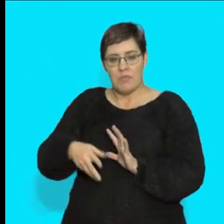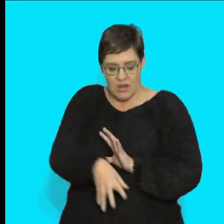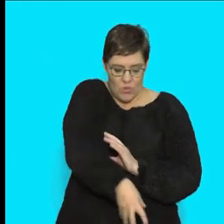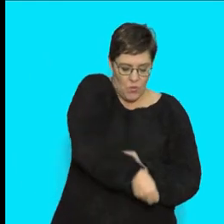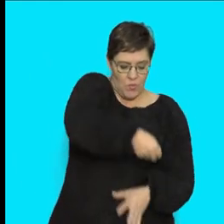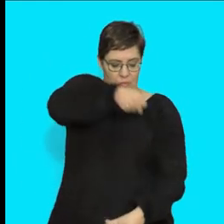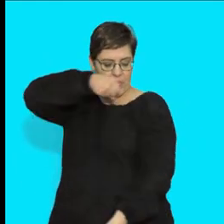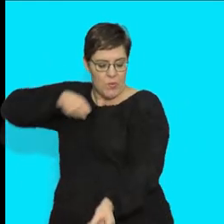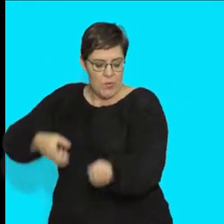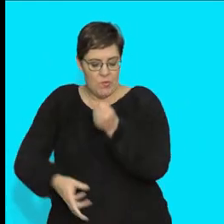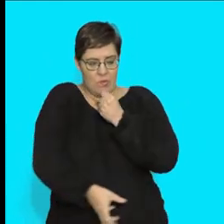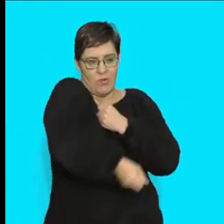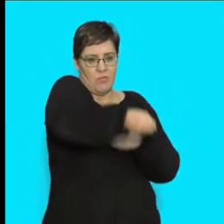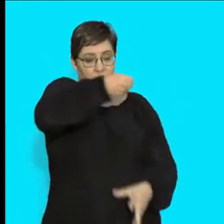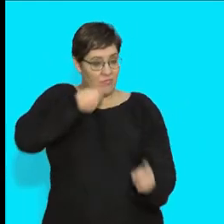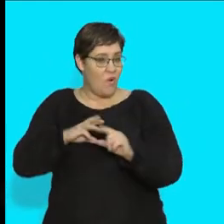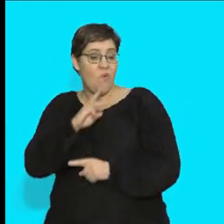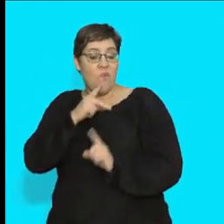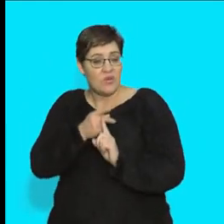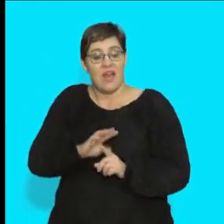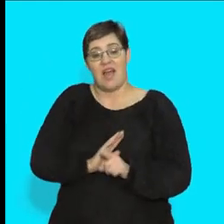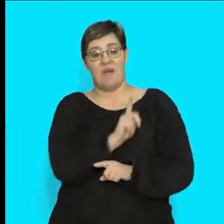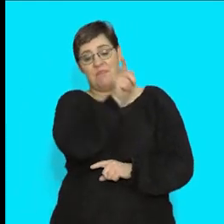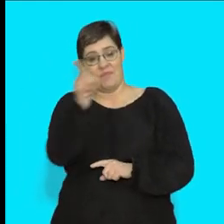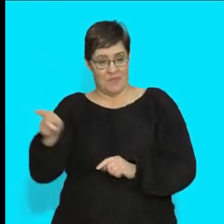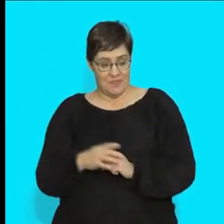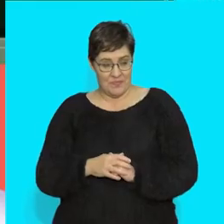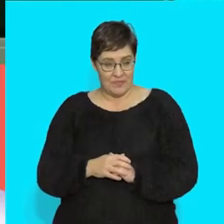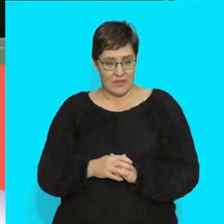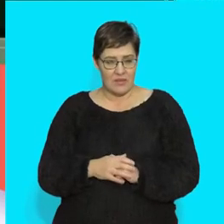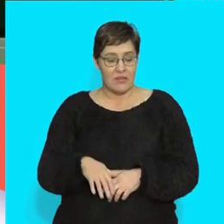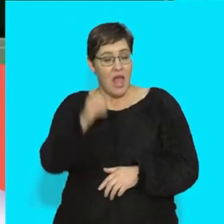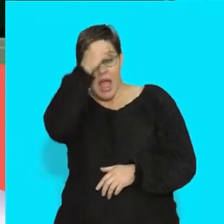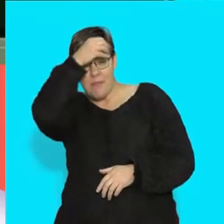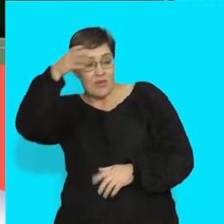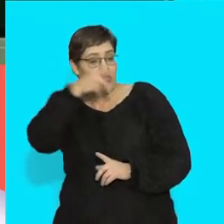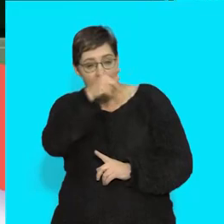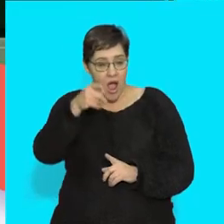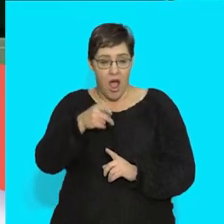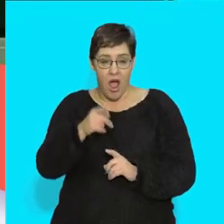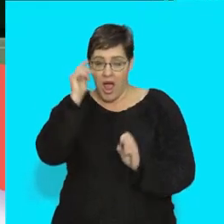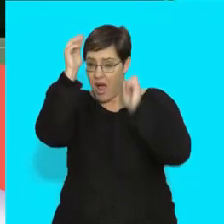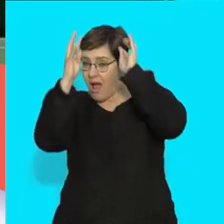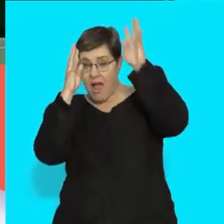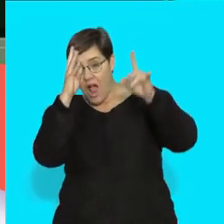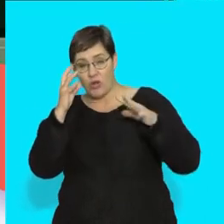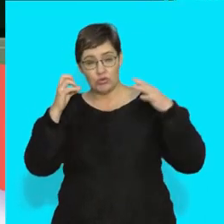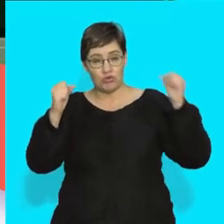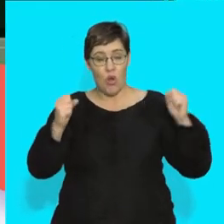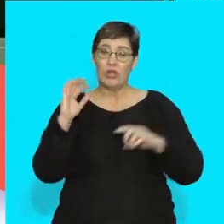roots, bringing the water up. Imagine how strong that force must be for trees that